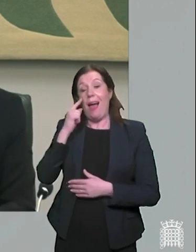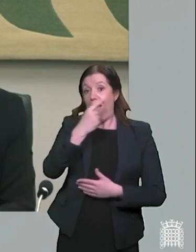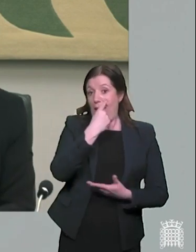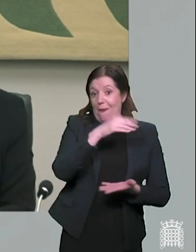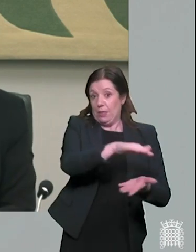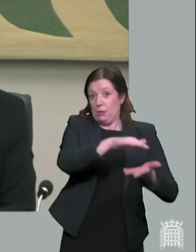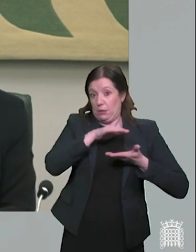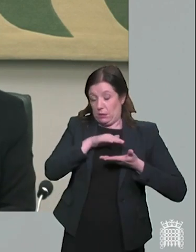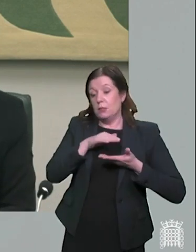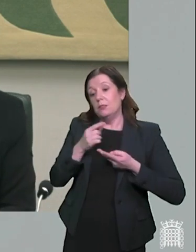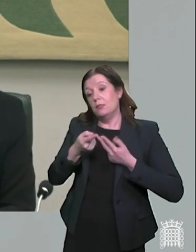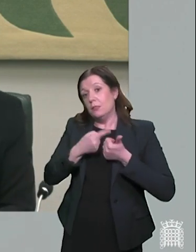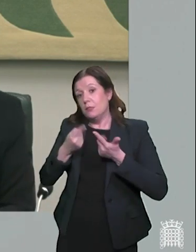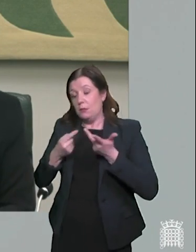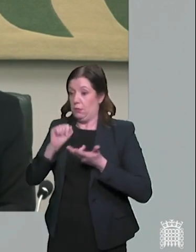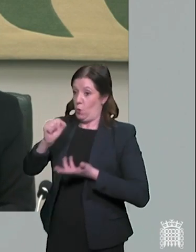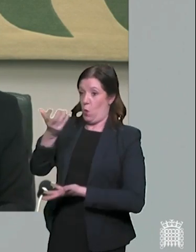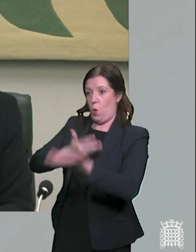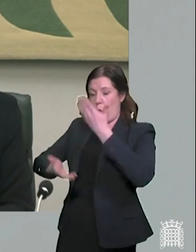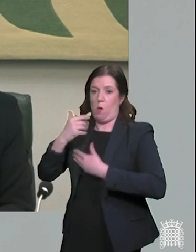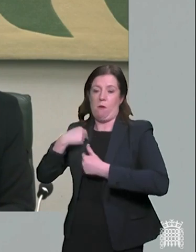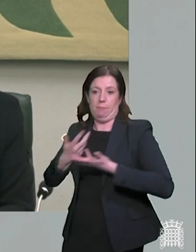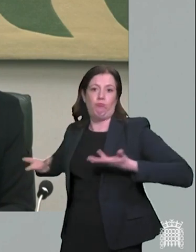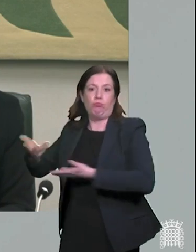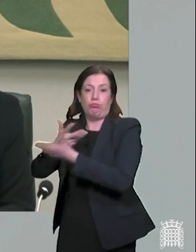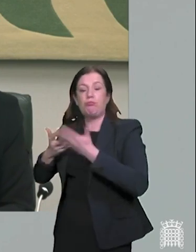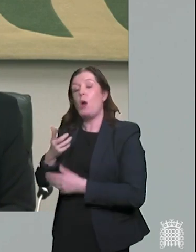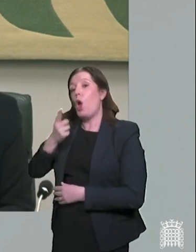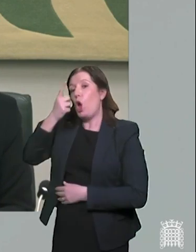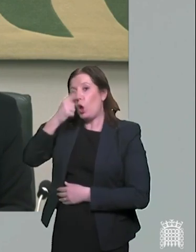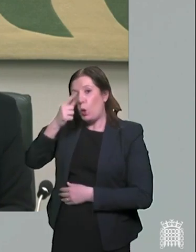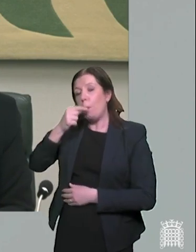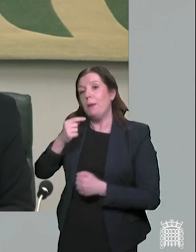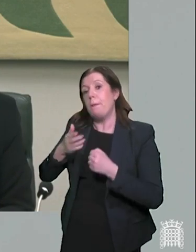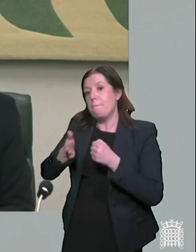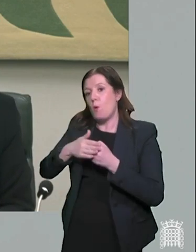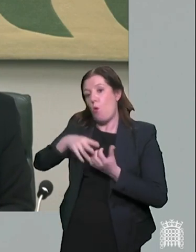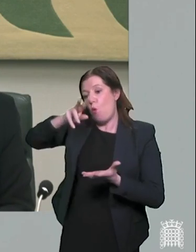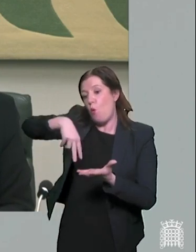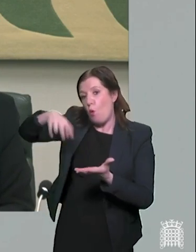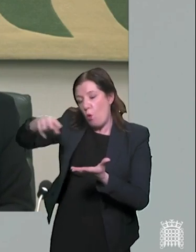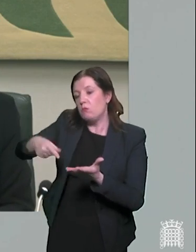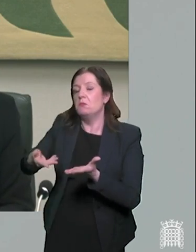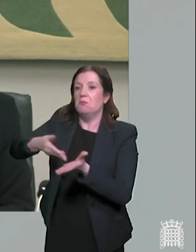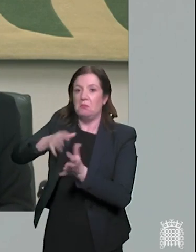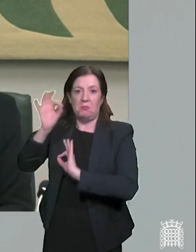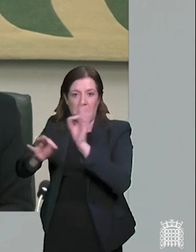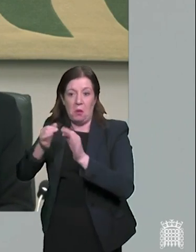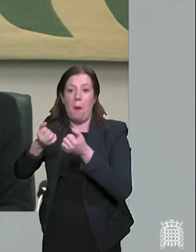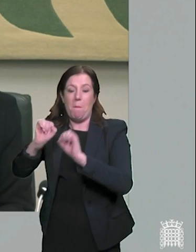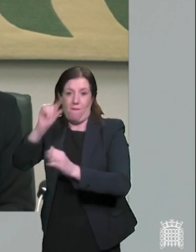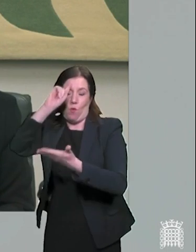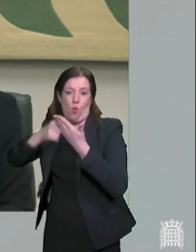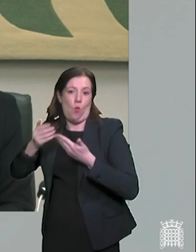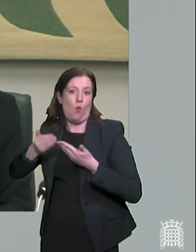we've reviewed in the course of our inquiries. We may take further written and or oral evidence before the end of our inquiry and before we reach our final